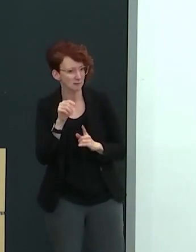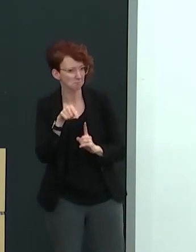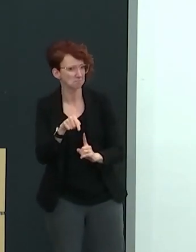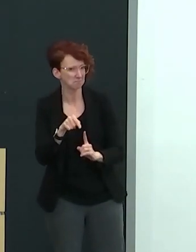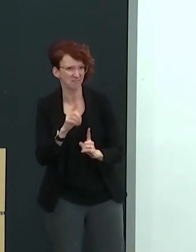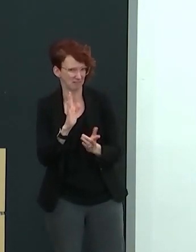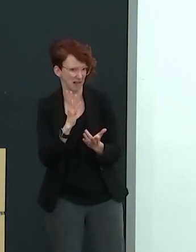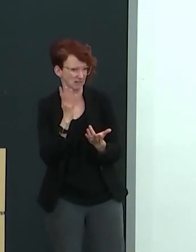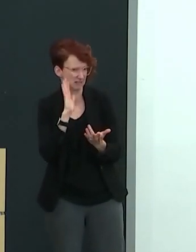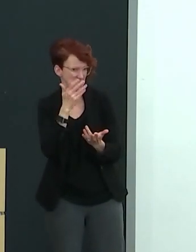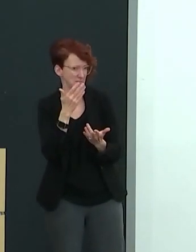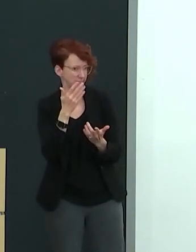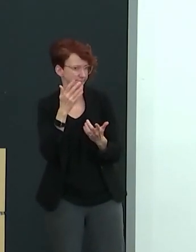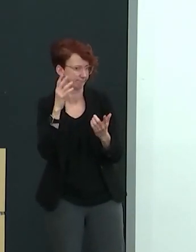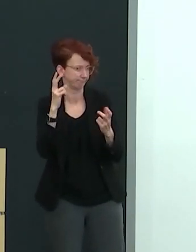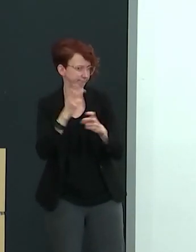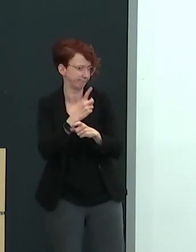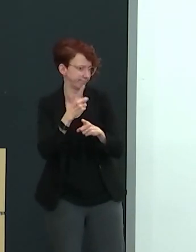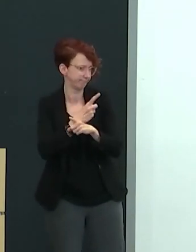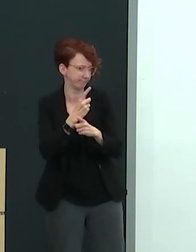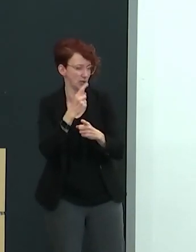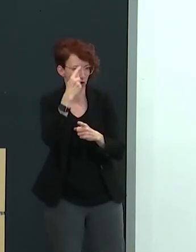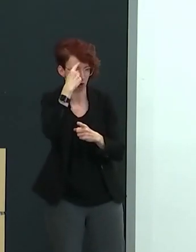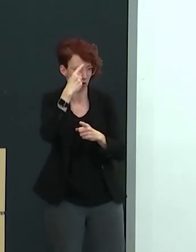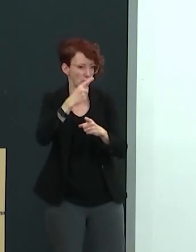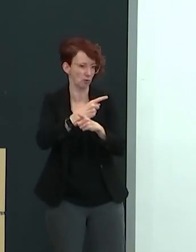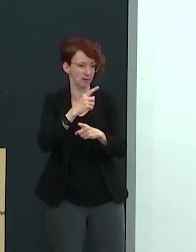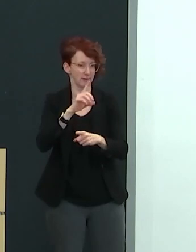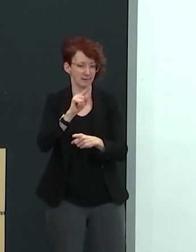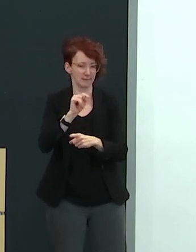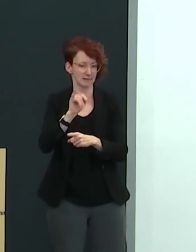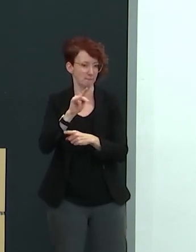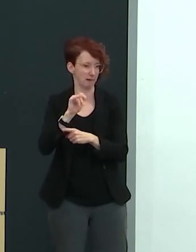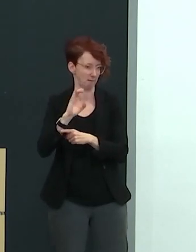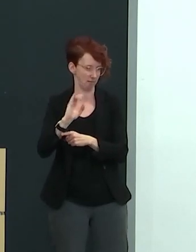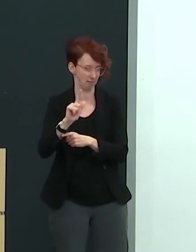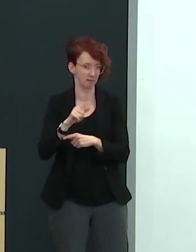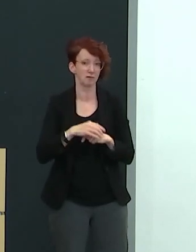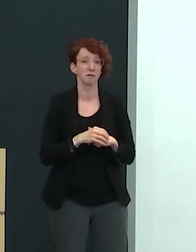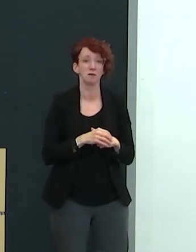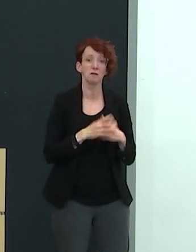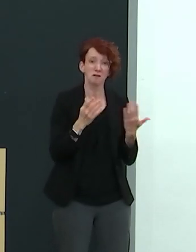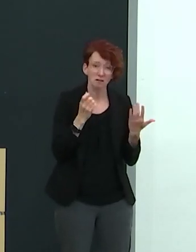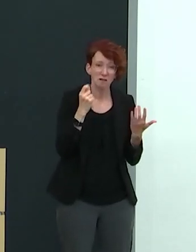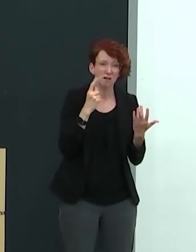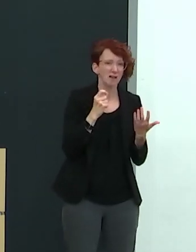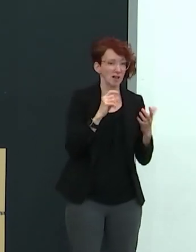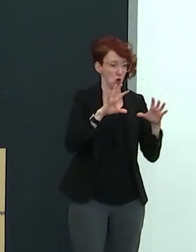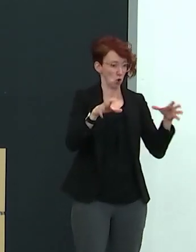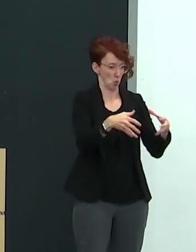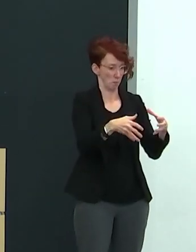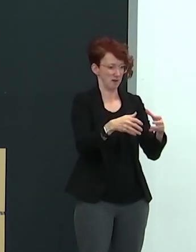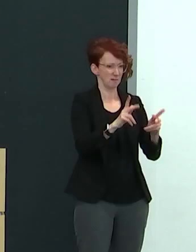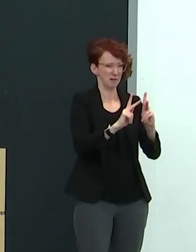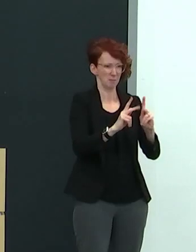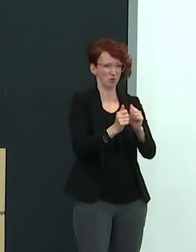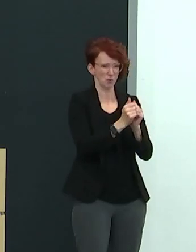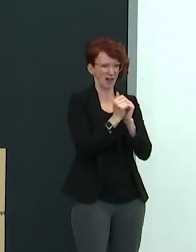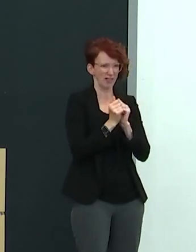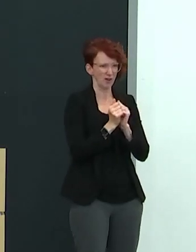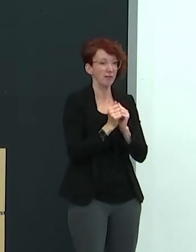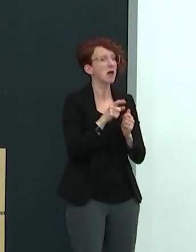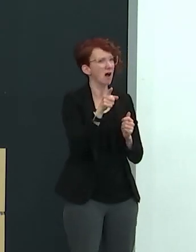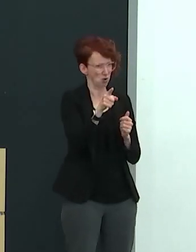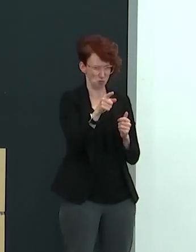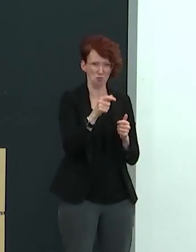neurotypical. Similar to lumping all minorities together and expecting that they all have the same experiences, the experience